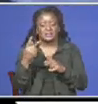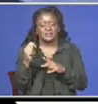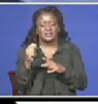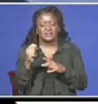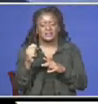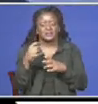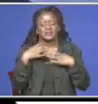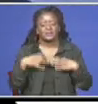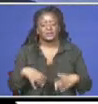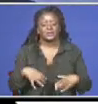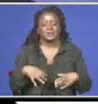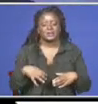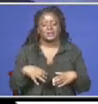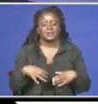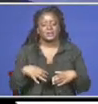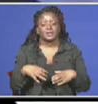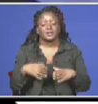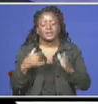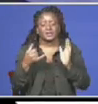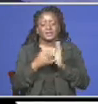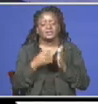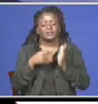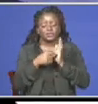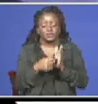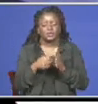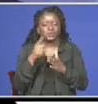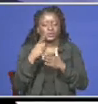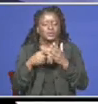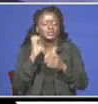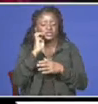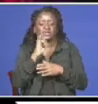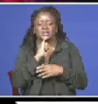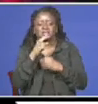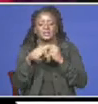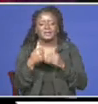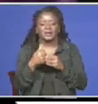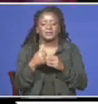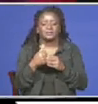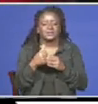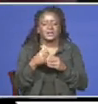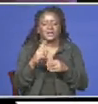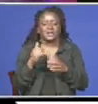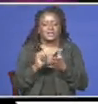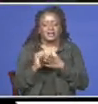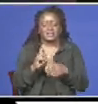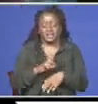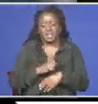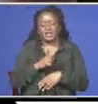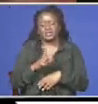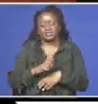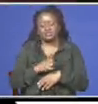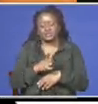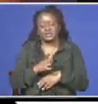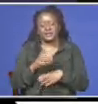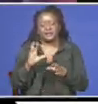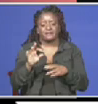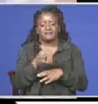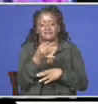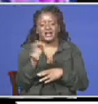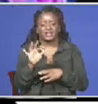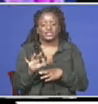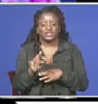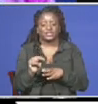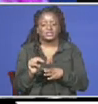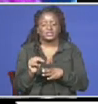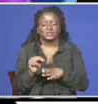what Anthea is all about, and that's luxury fashion. So she gave you that from start to the finish. And it's amazing to see how she worked